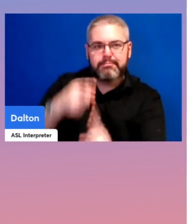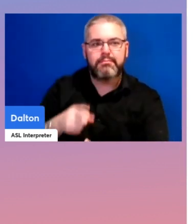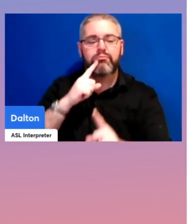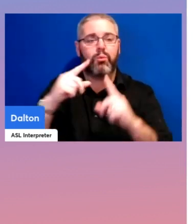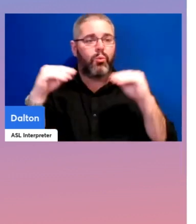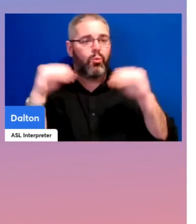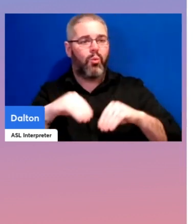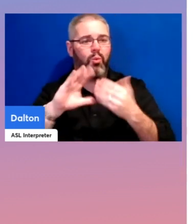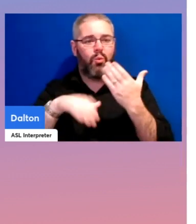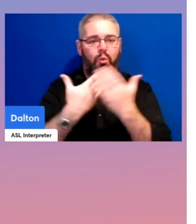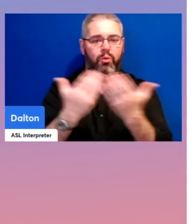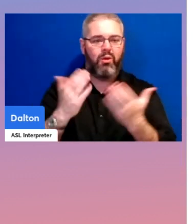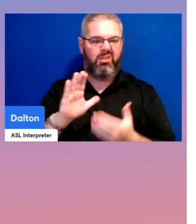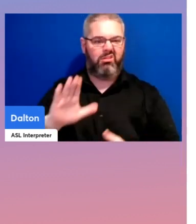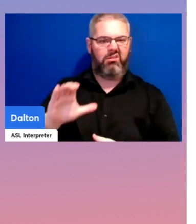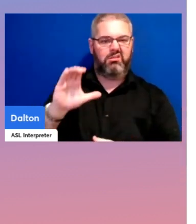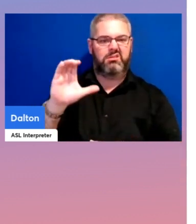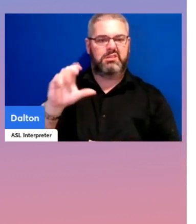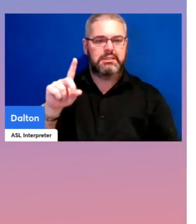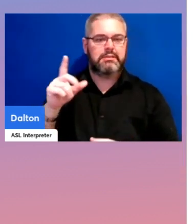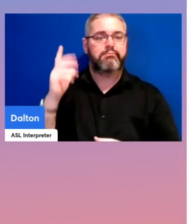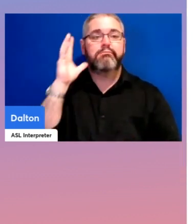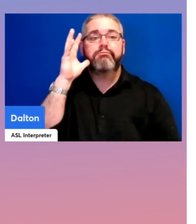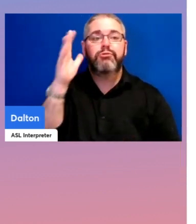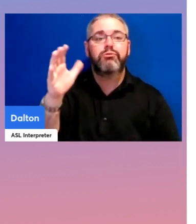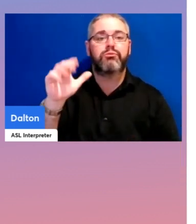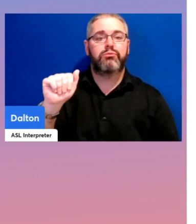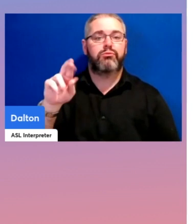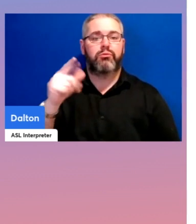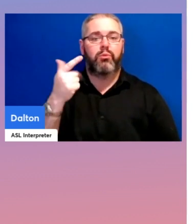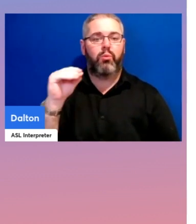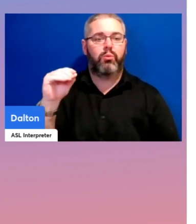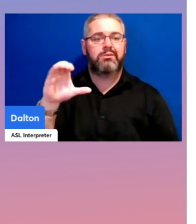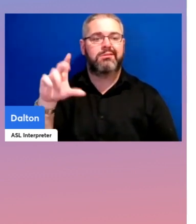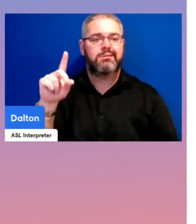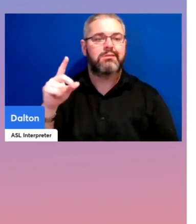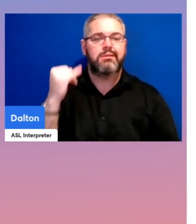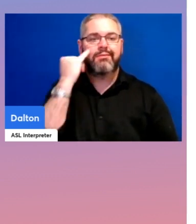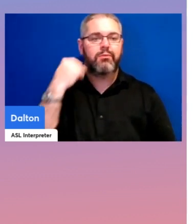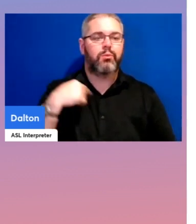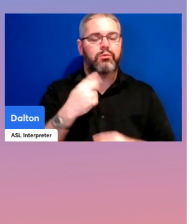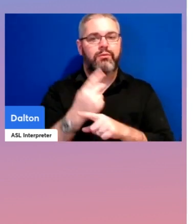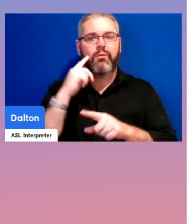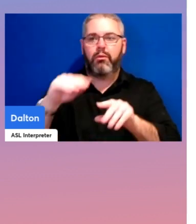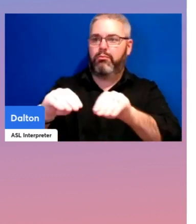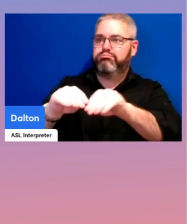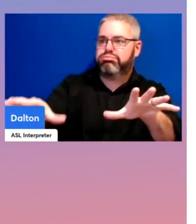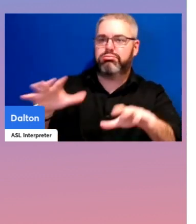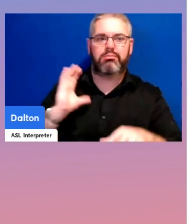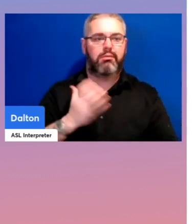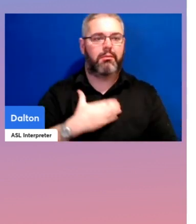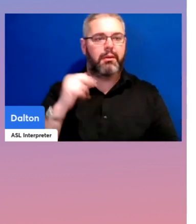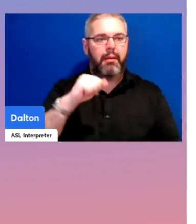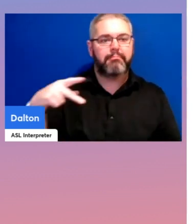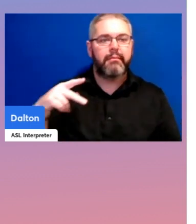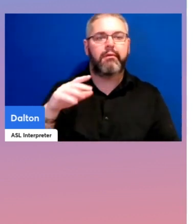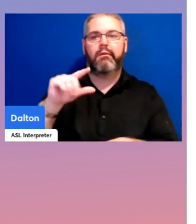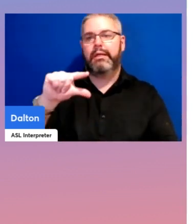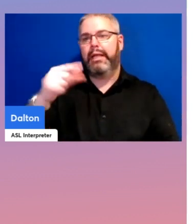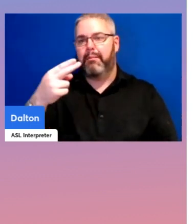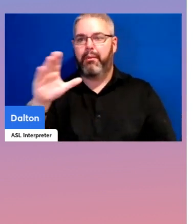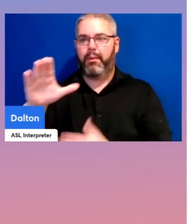Argo CD, because later we want to use Argo CD for deploying our applications using a GitOps